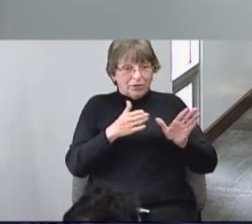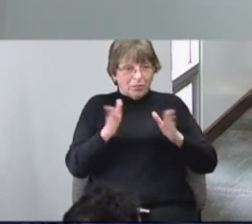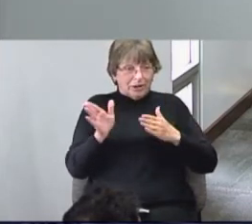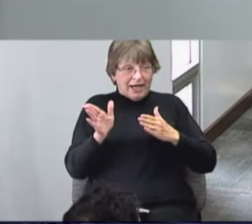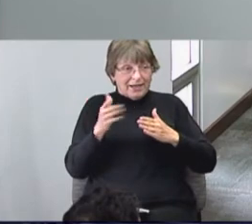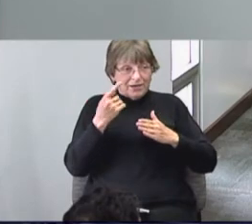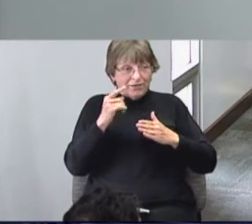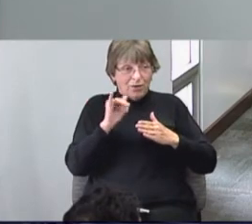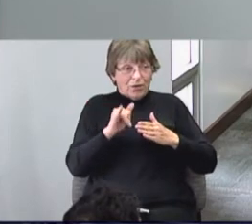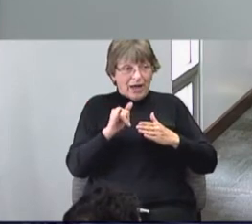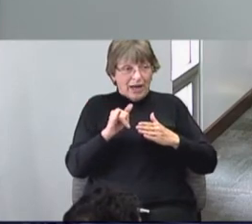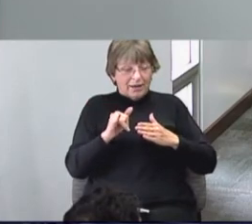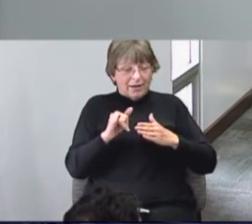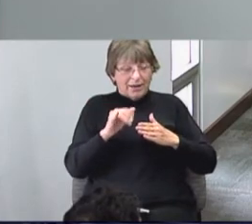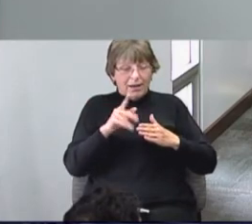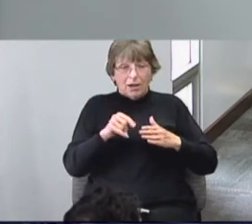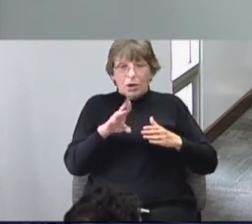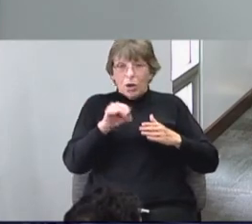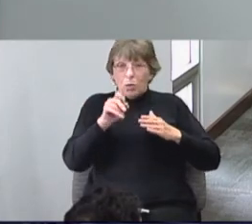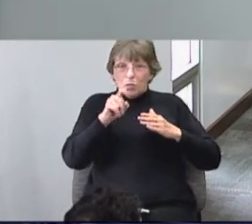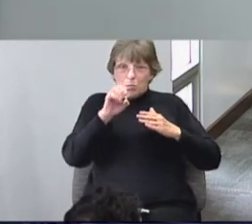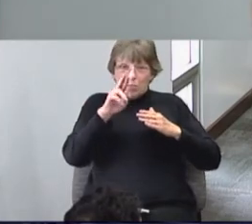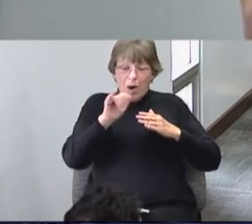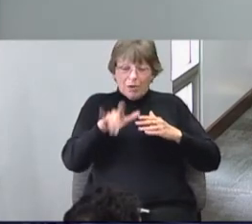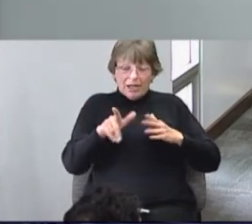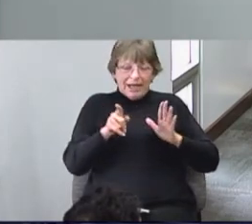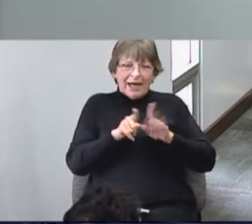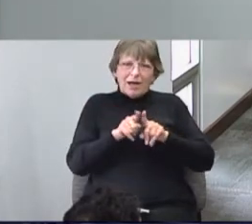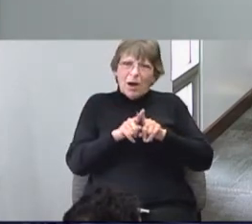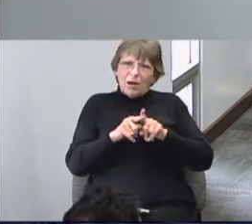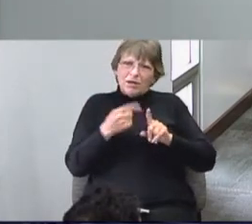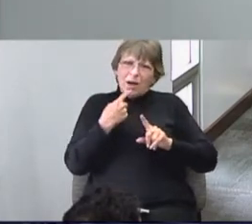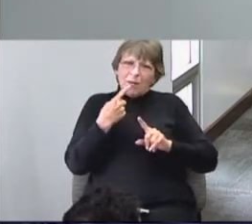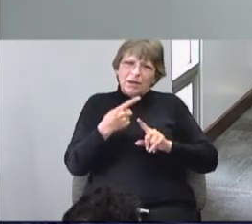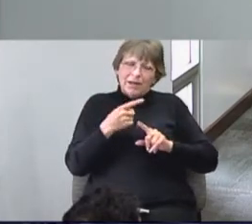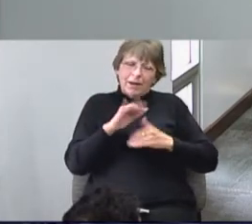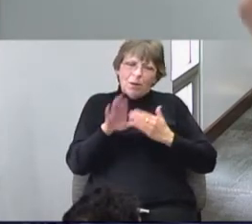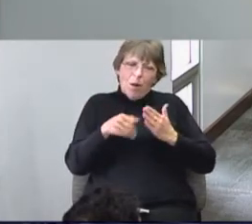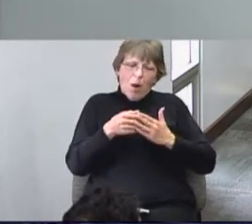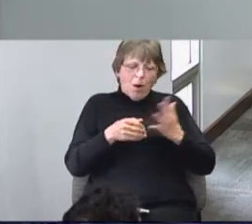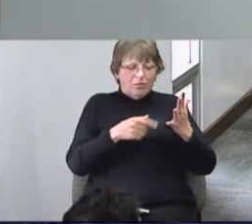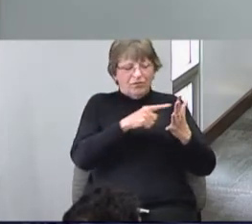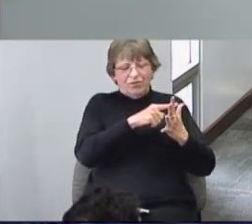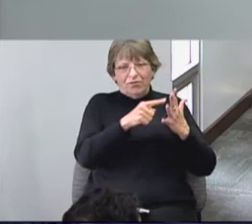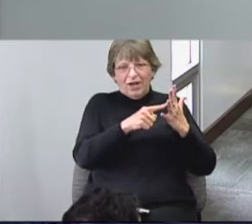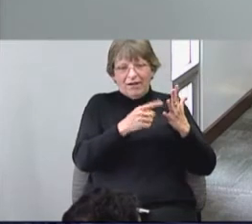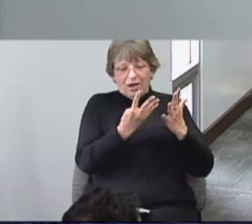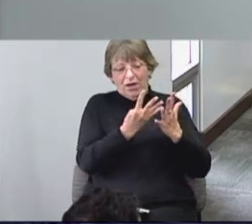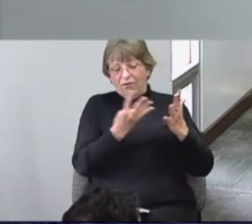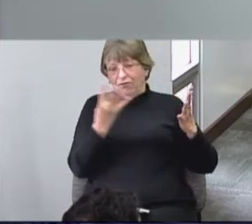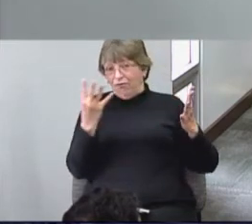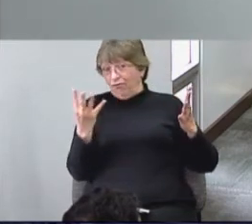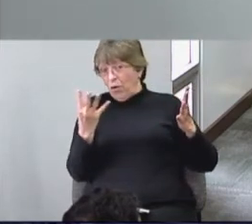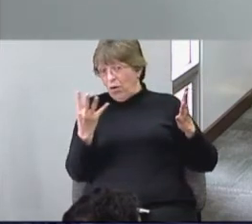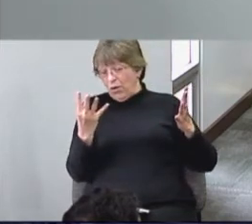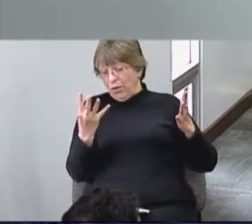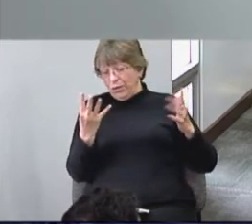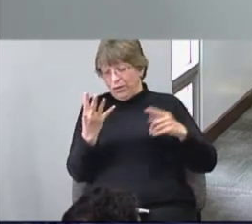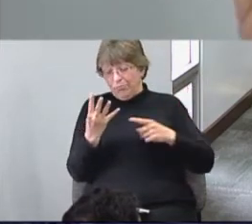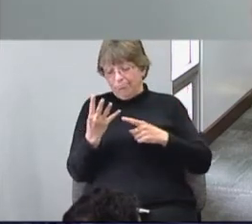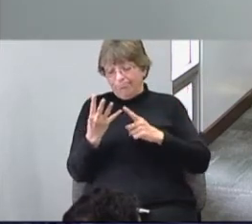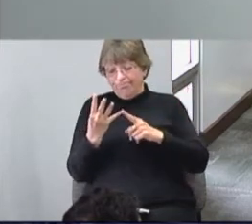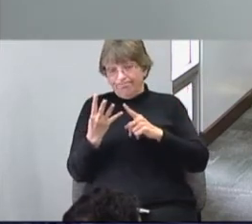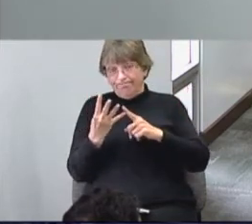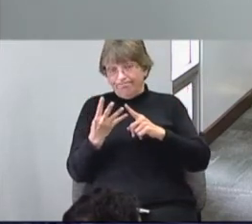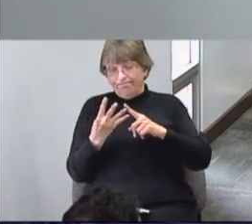for the property. And I will note, just for the discussion, that all 5 of the council members have had a chance over the last 4 or 5 days to